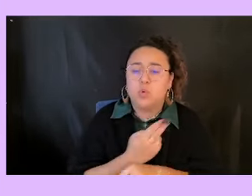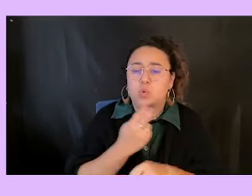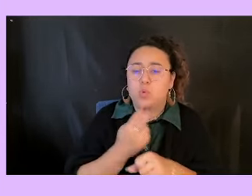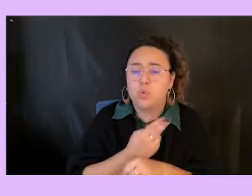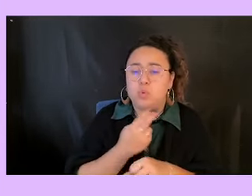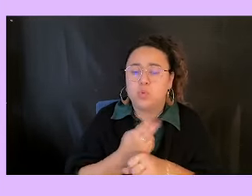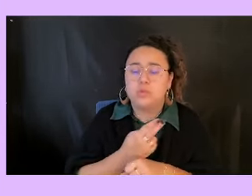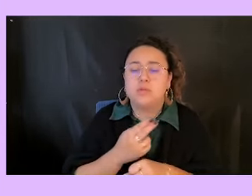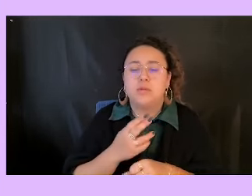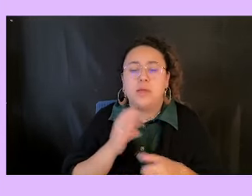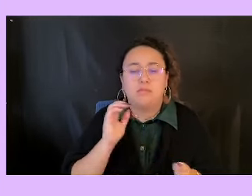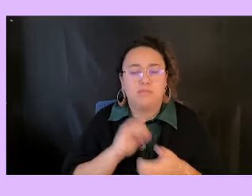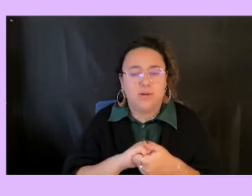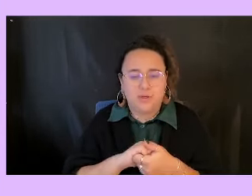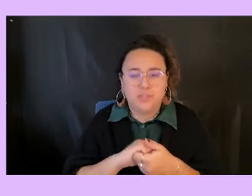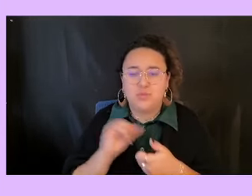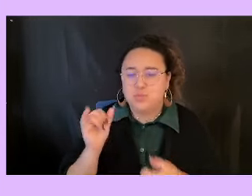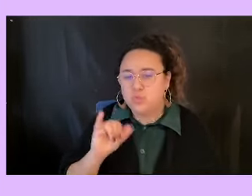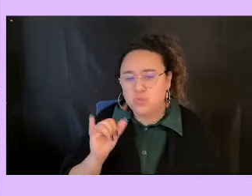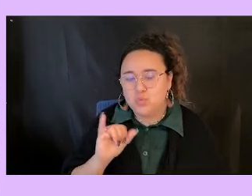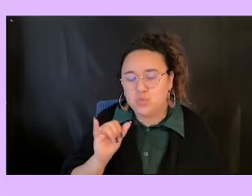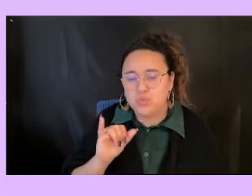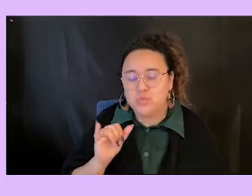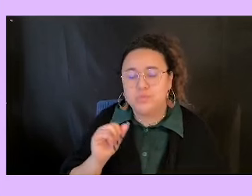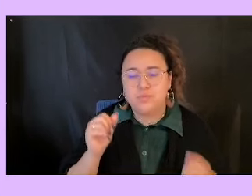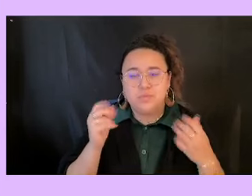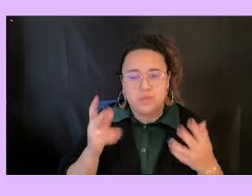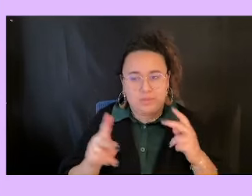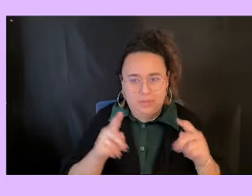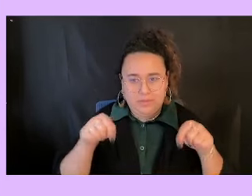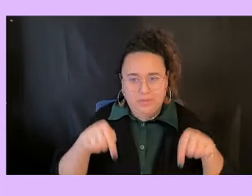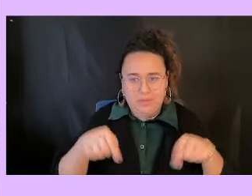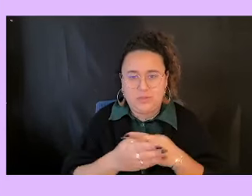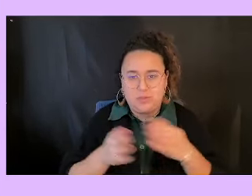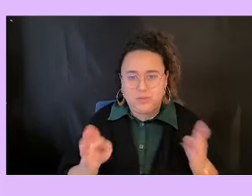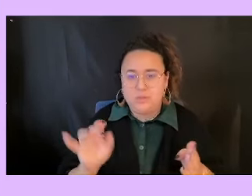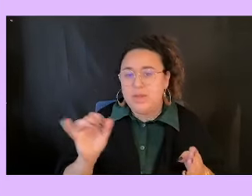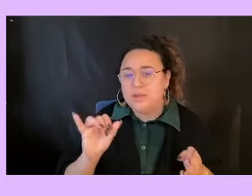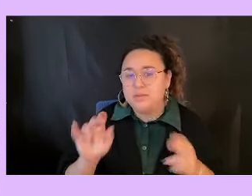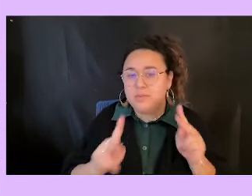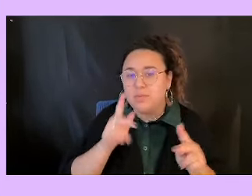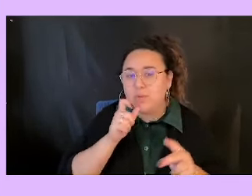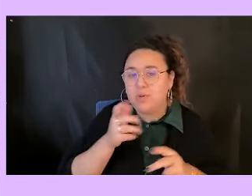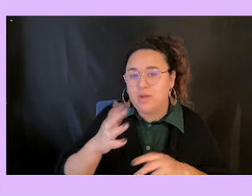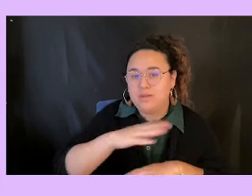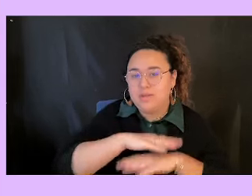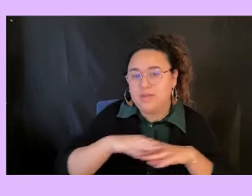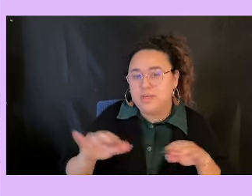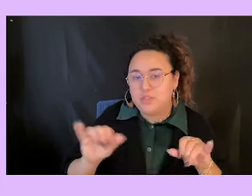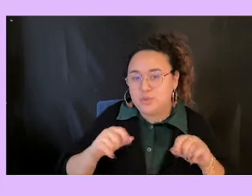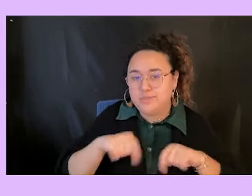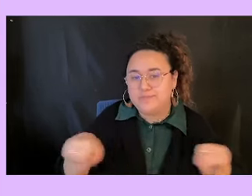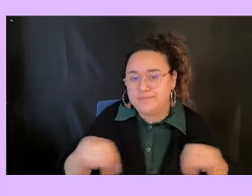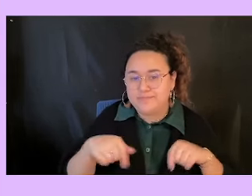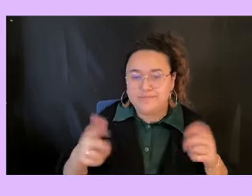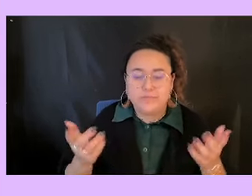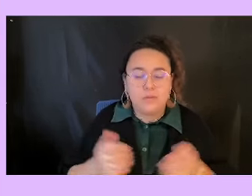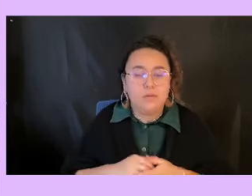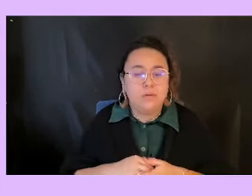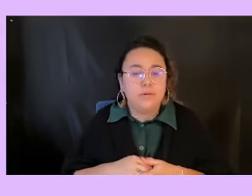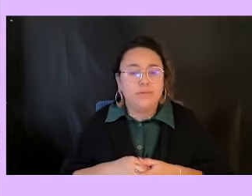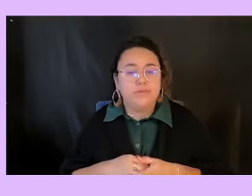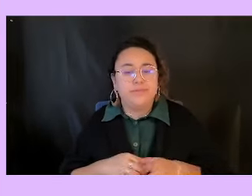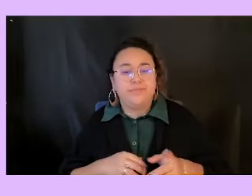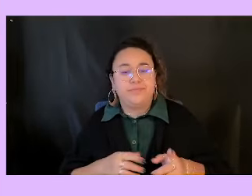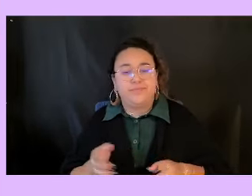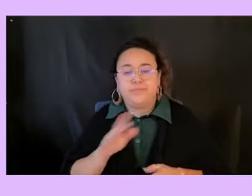in partnership with many people in this room, as well as those of you on stage. So one thing I want to pull a thread